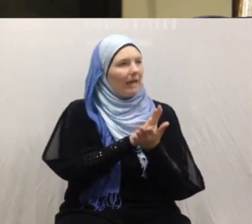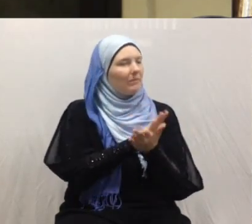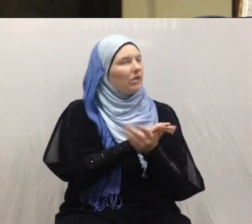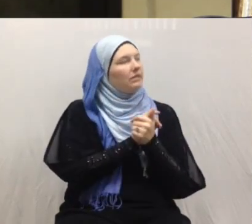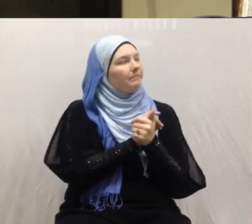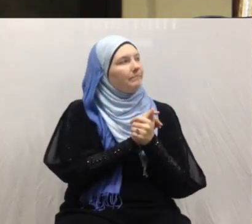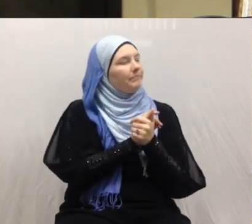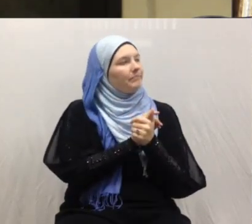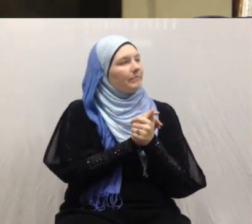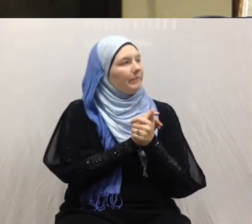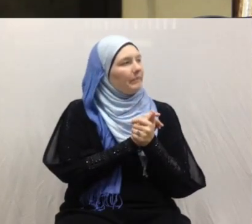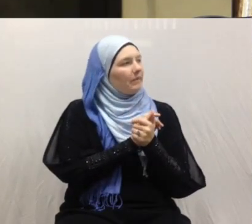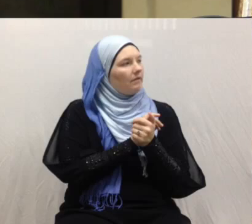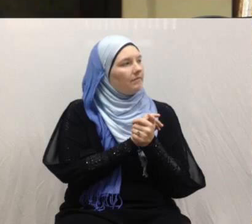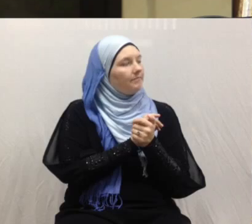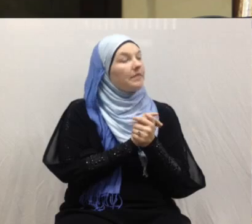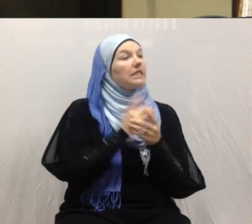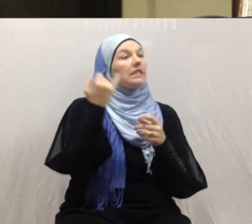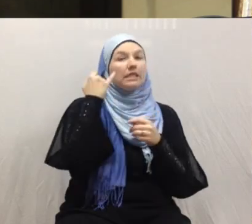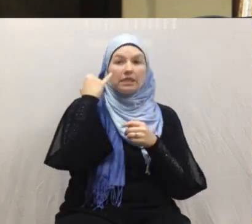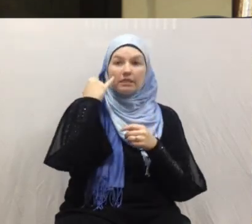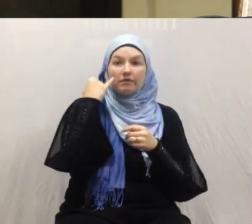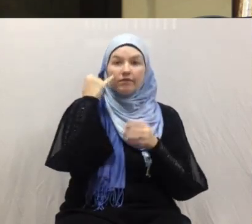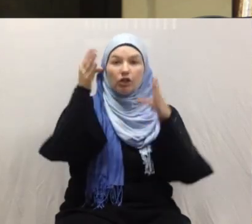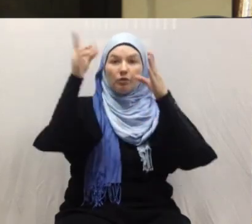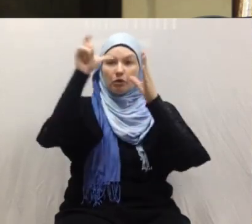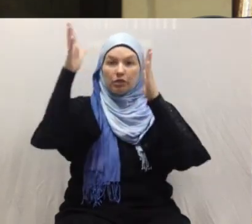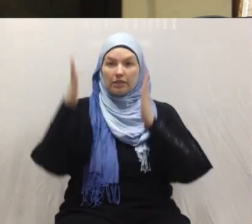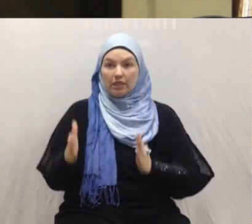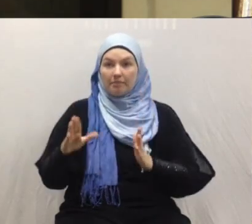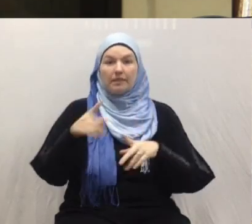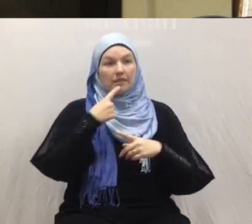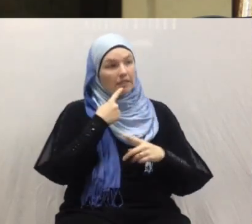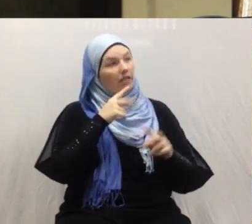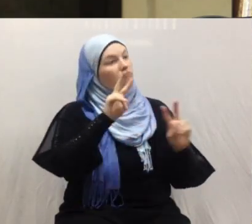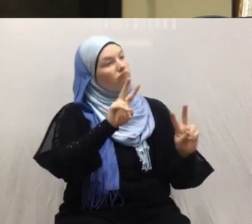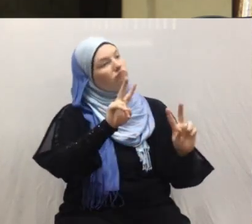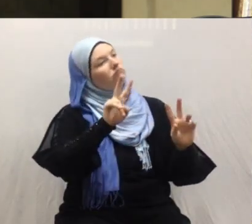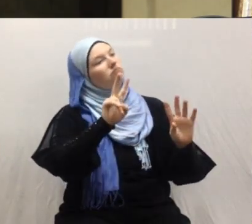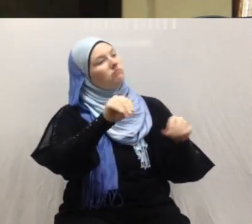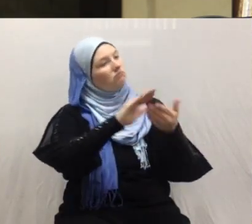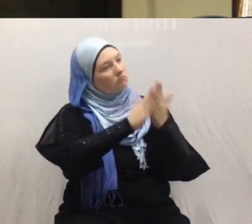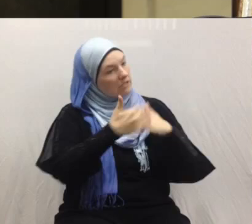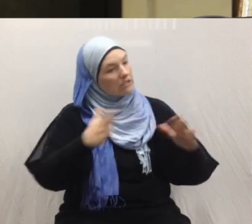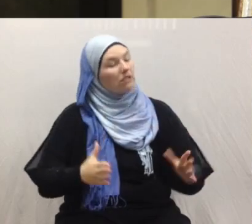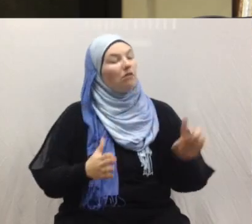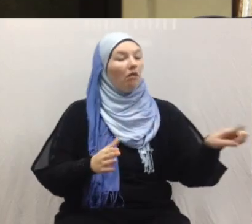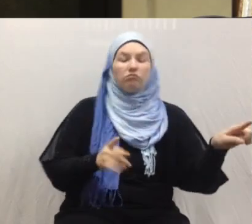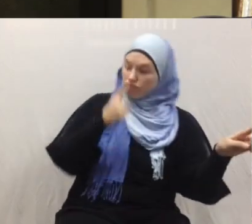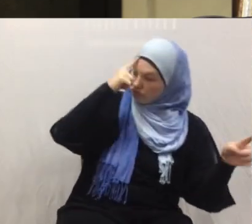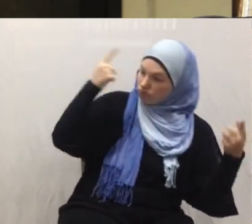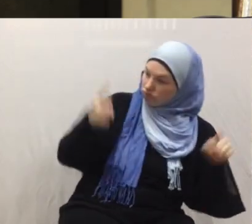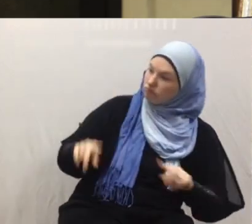meaning that if the Muslims give an agreement of peace, the other side they agree